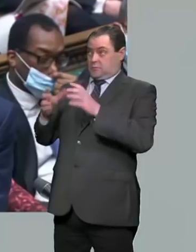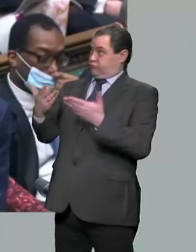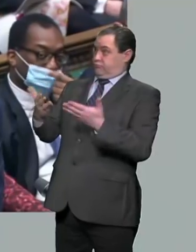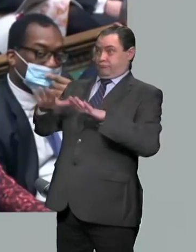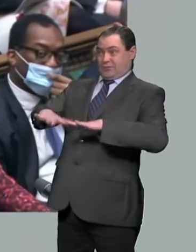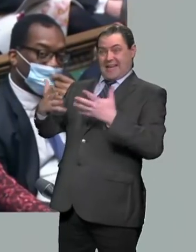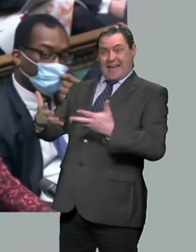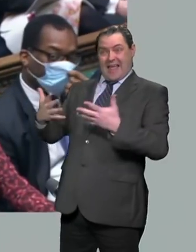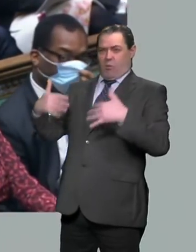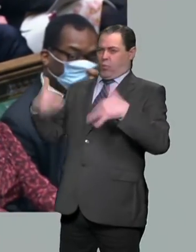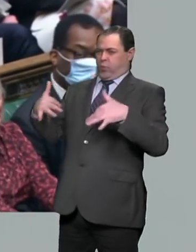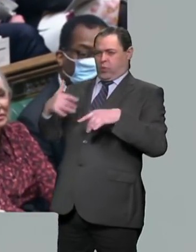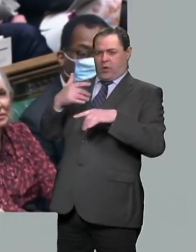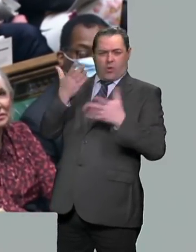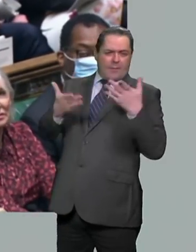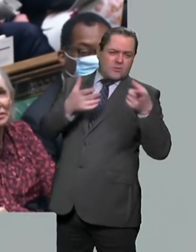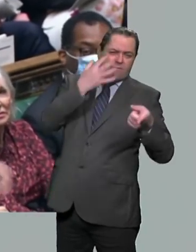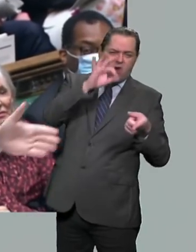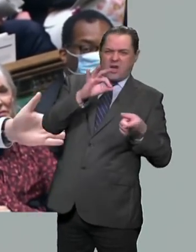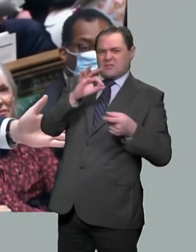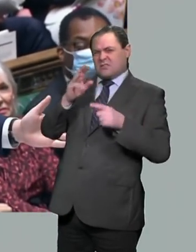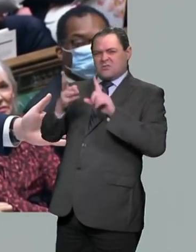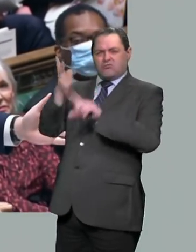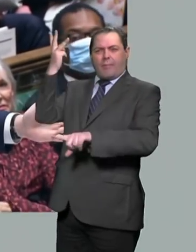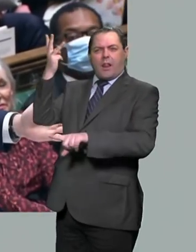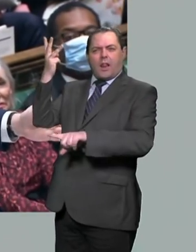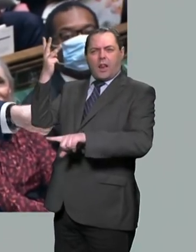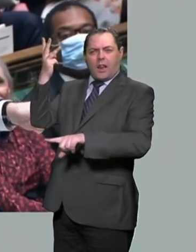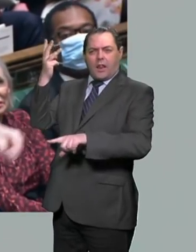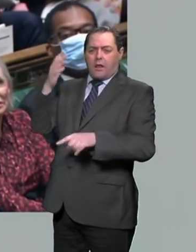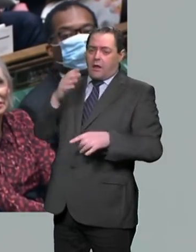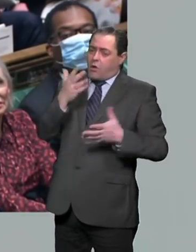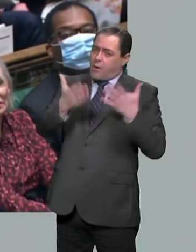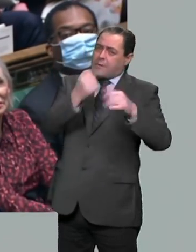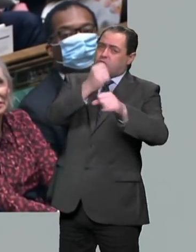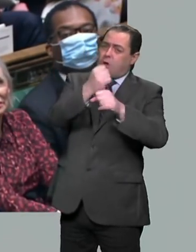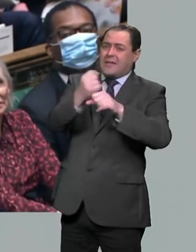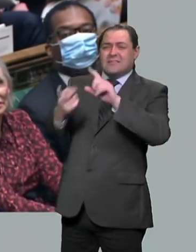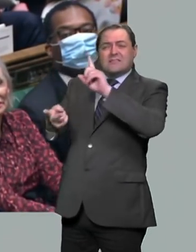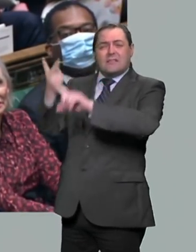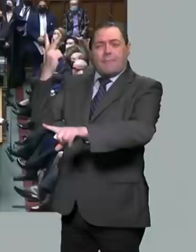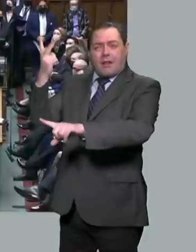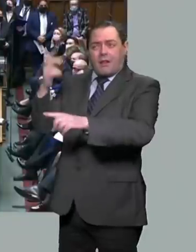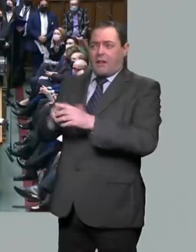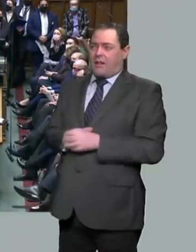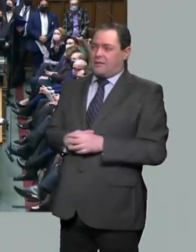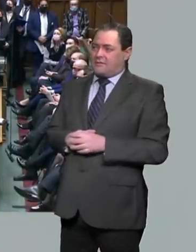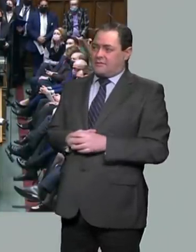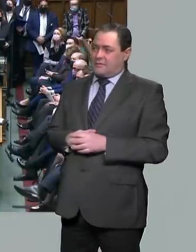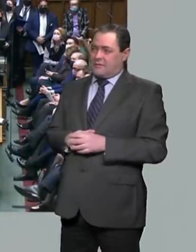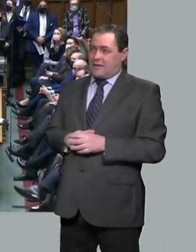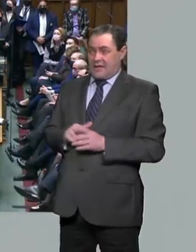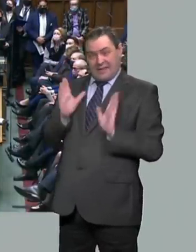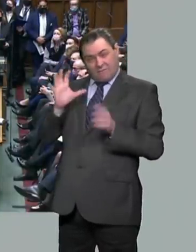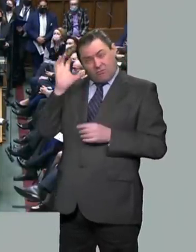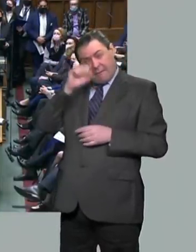country as there is in France, twice as much as there is in Germany. Yes, that's absolutely true, Mr. Speaker. And never forget, if you want to